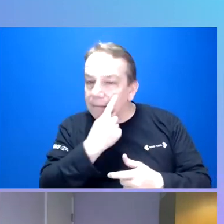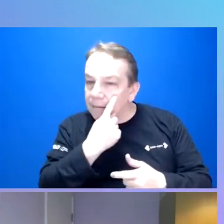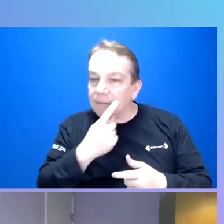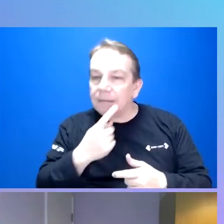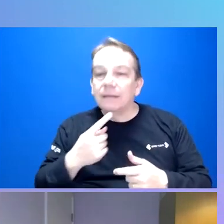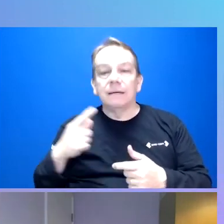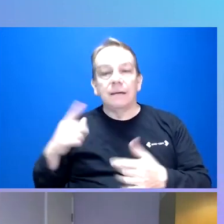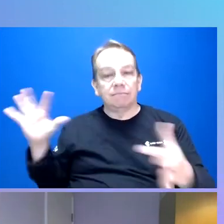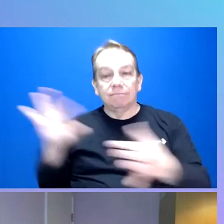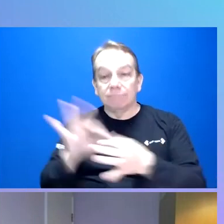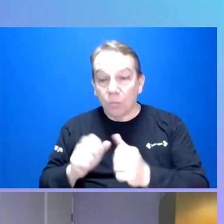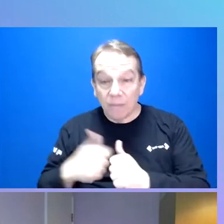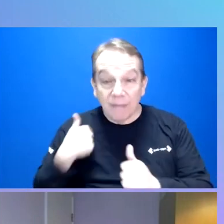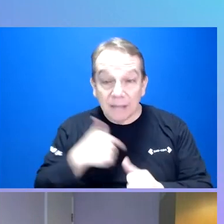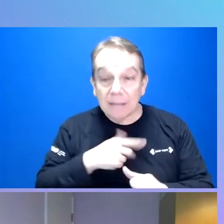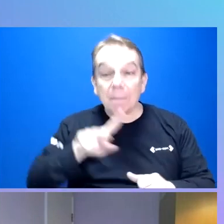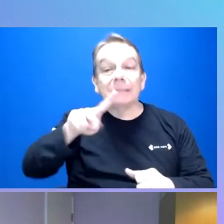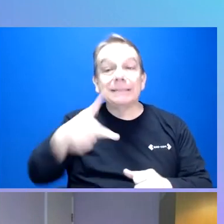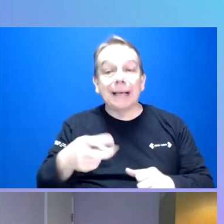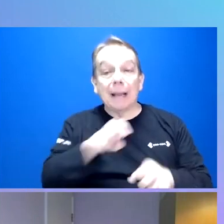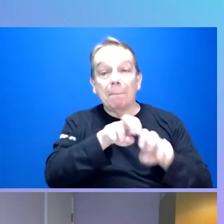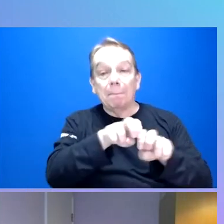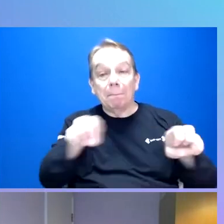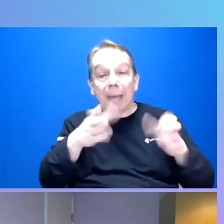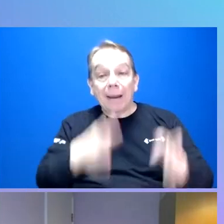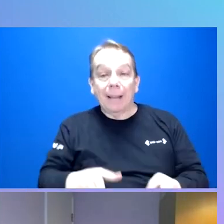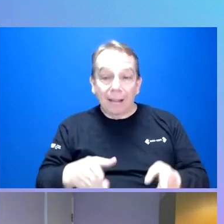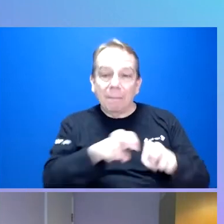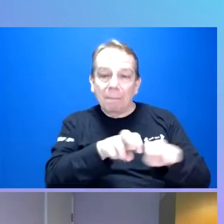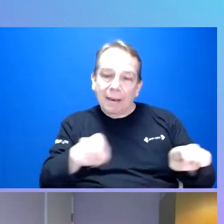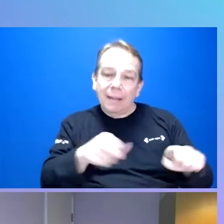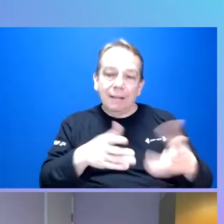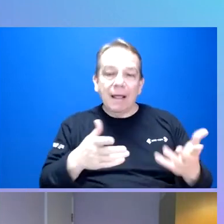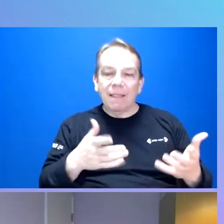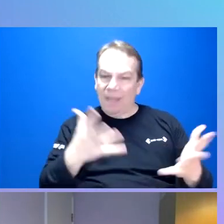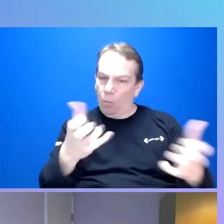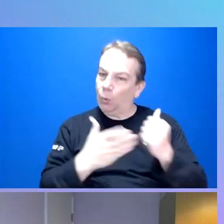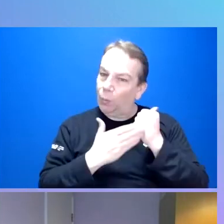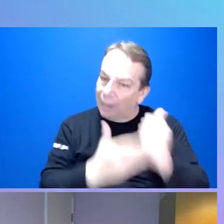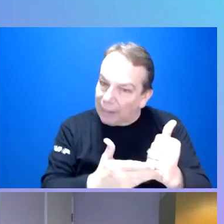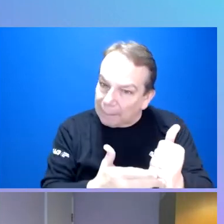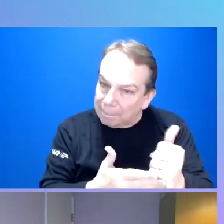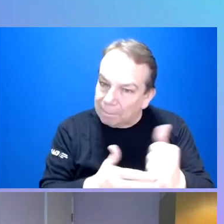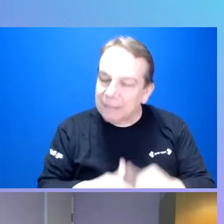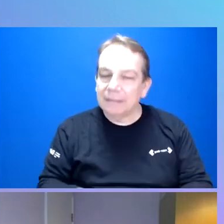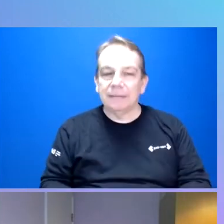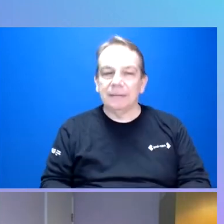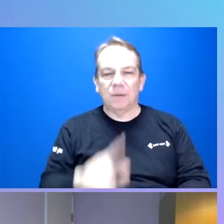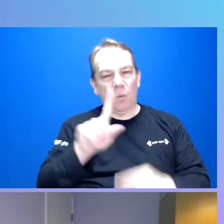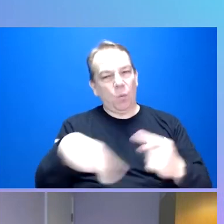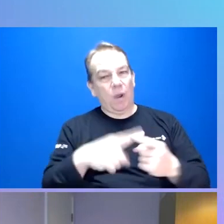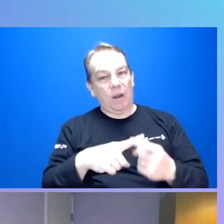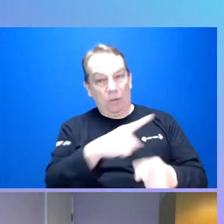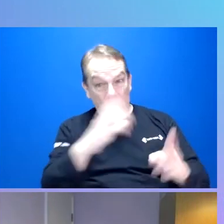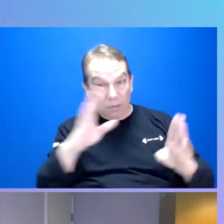accounts with us to become our second ever panel member. People do want to help, especially when they feel listened